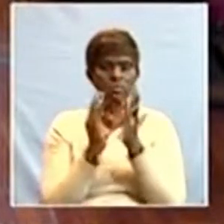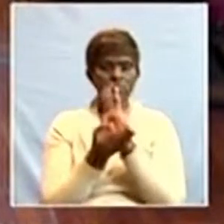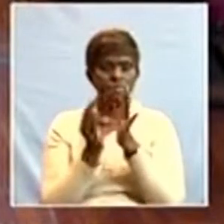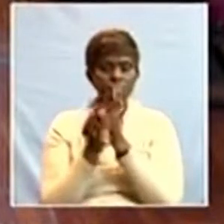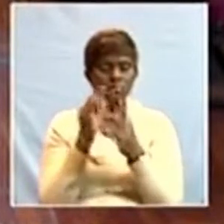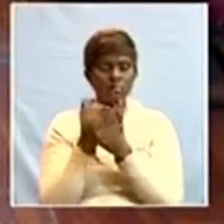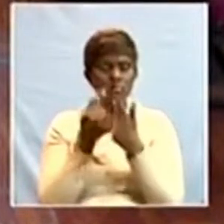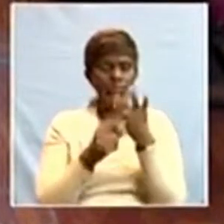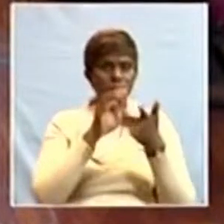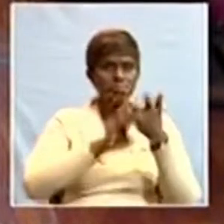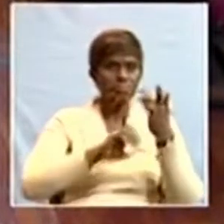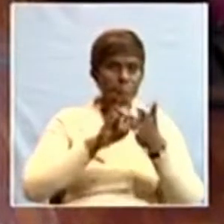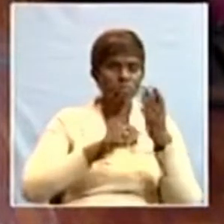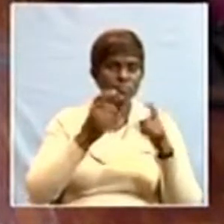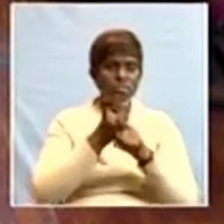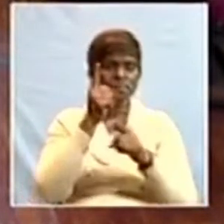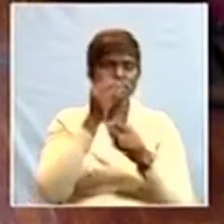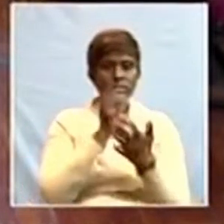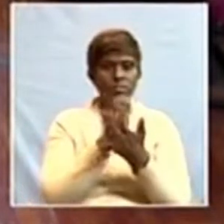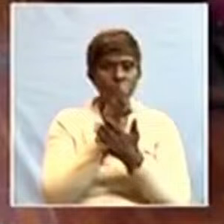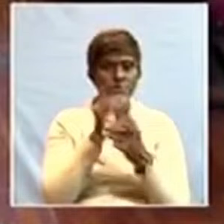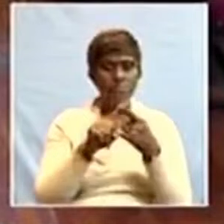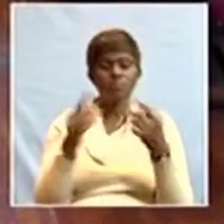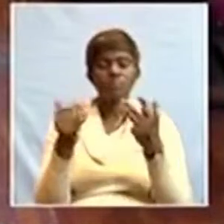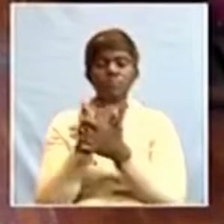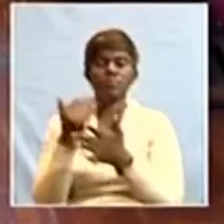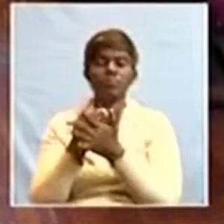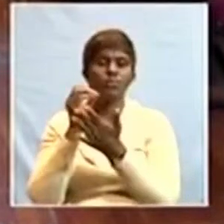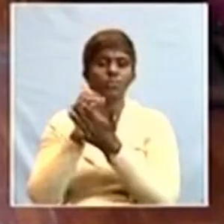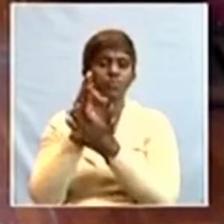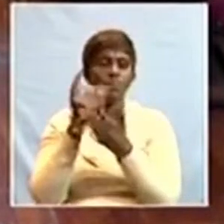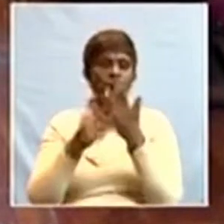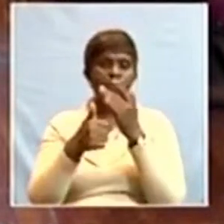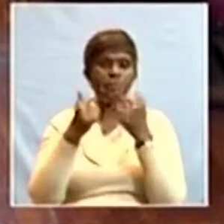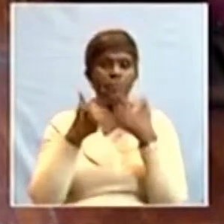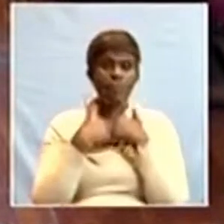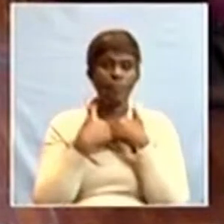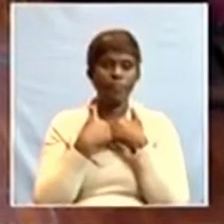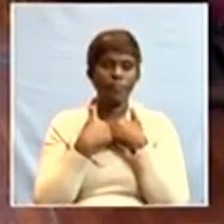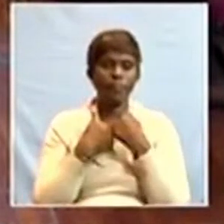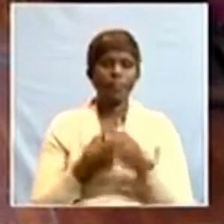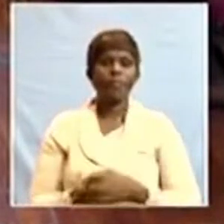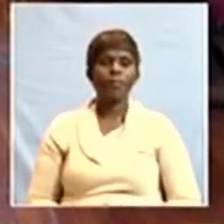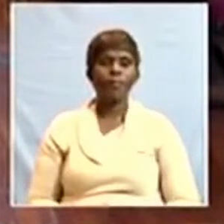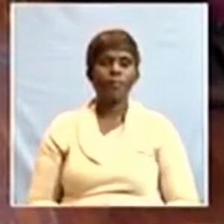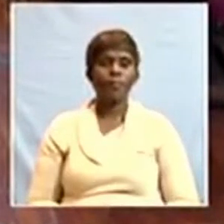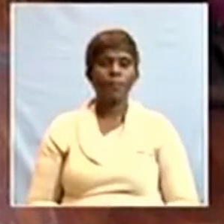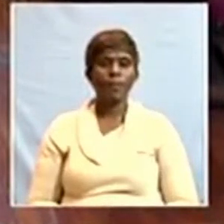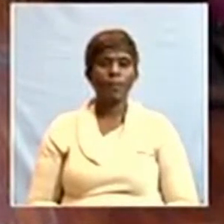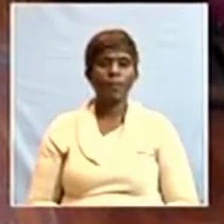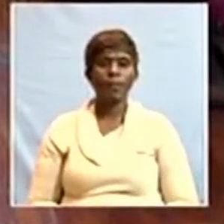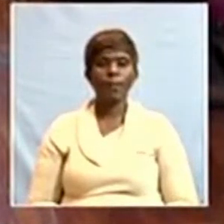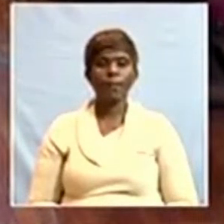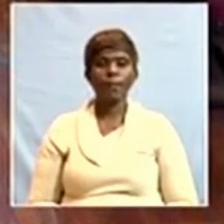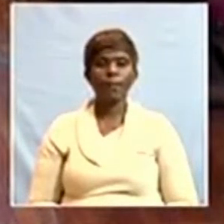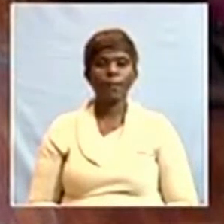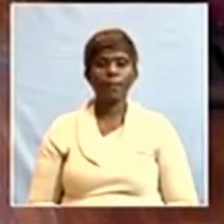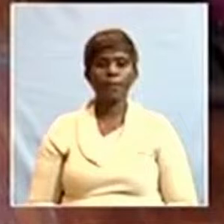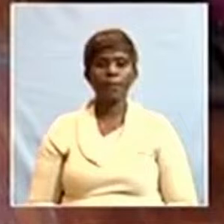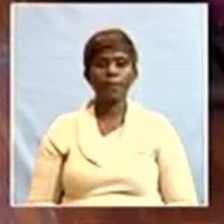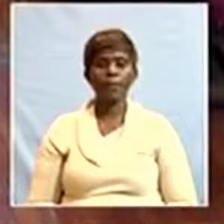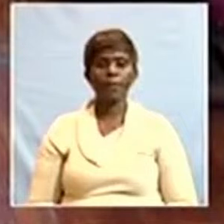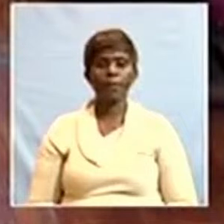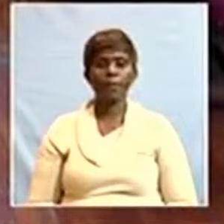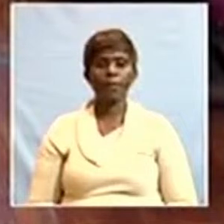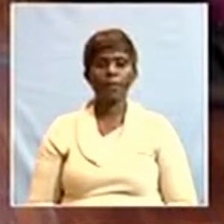being moved from one office to the new office that they had, which they were stating to us. So really it wasn't a good